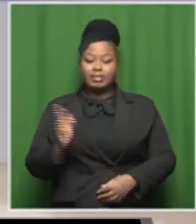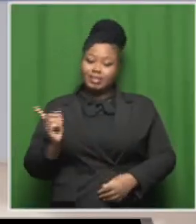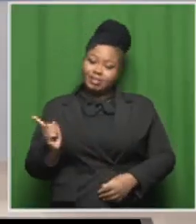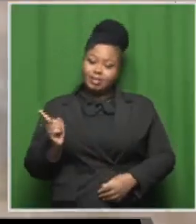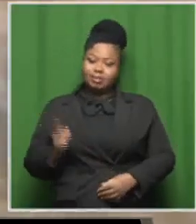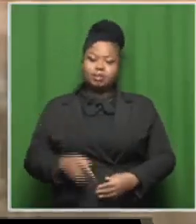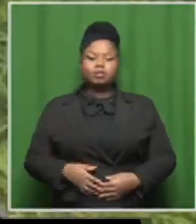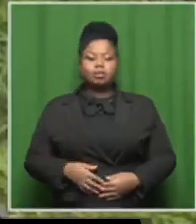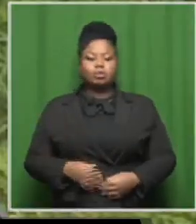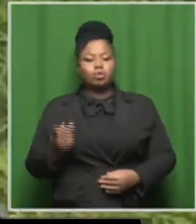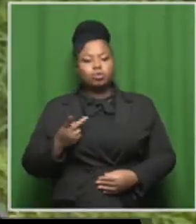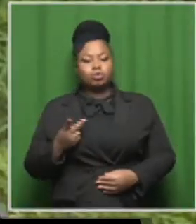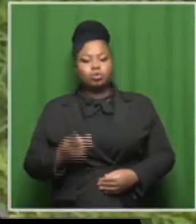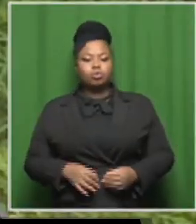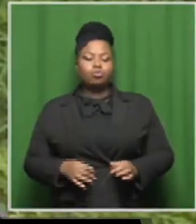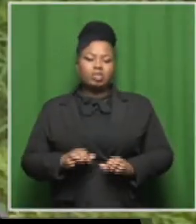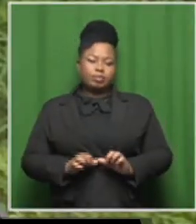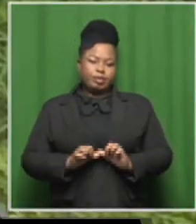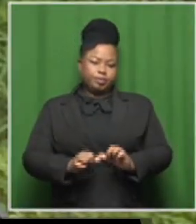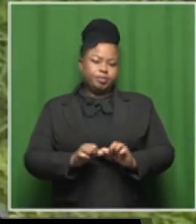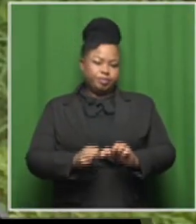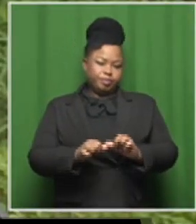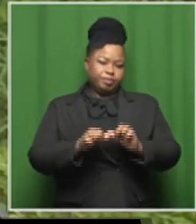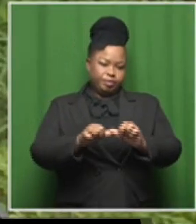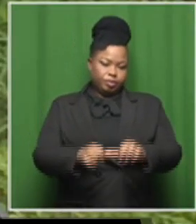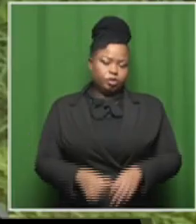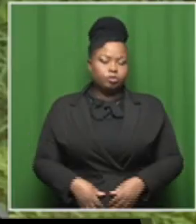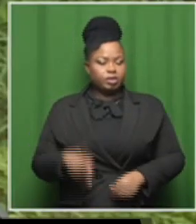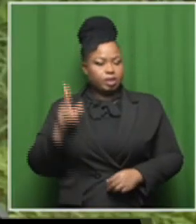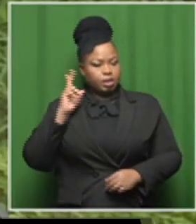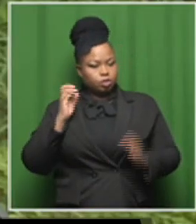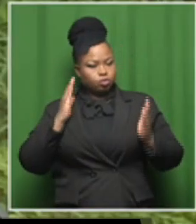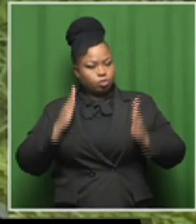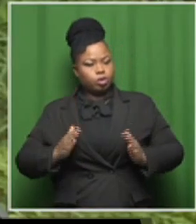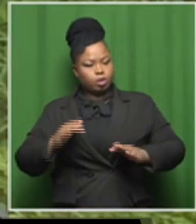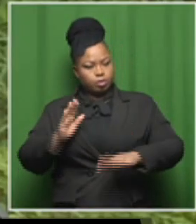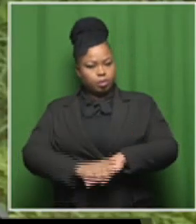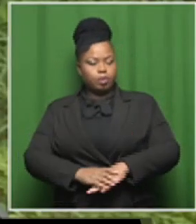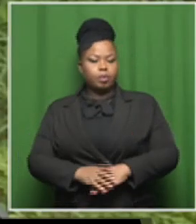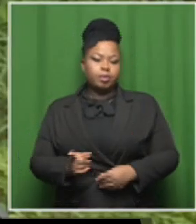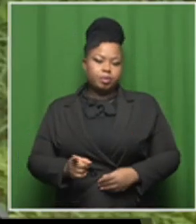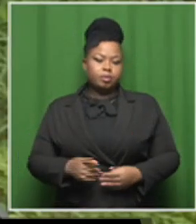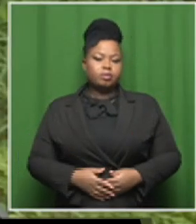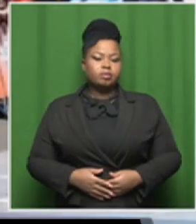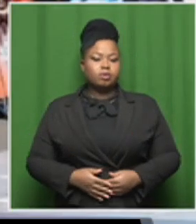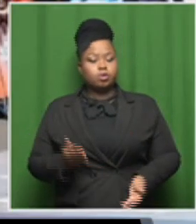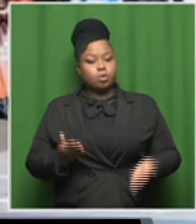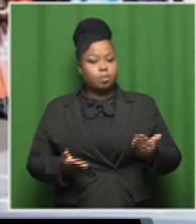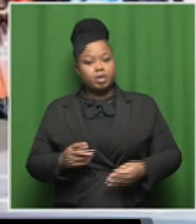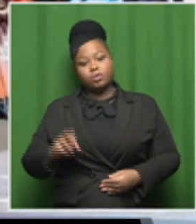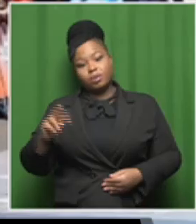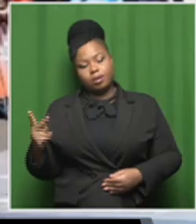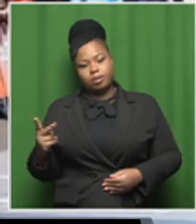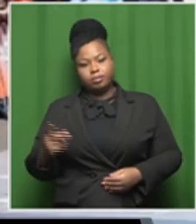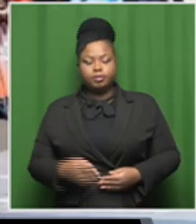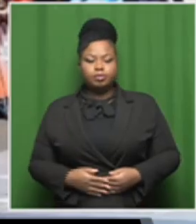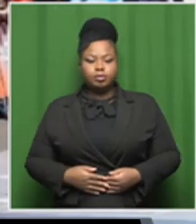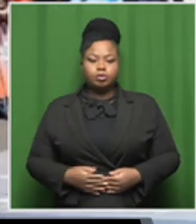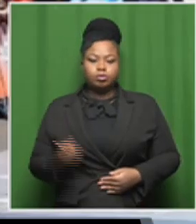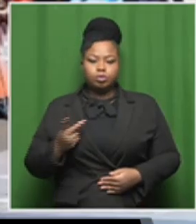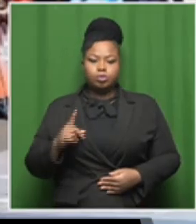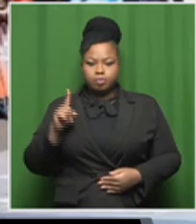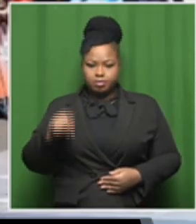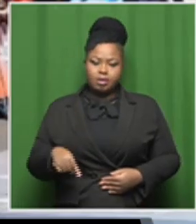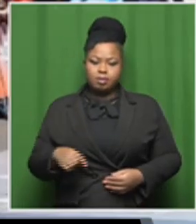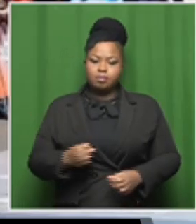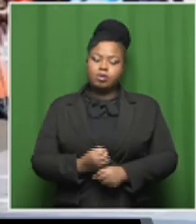is, you've got to kind of be consistent, and you've got to listen to your body even more intensely compared to those races, and you've got to make